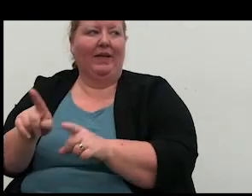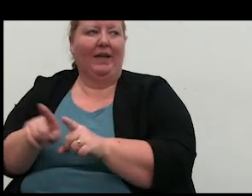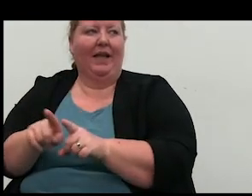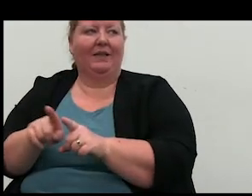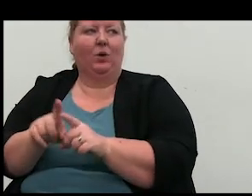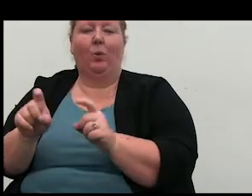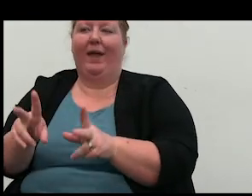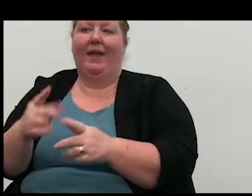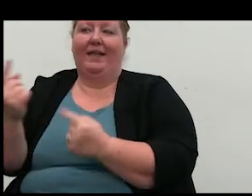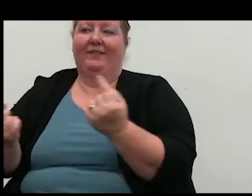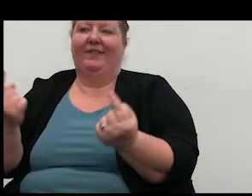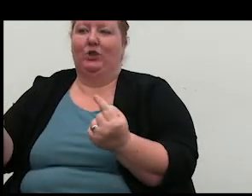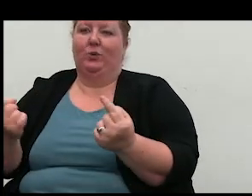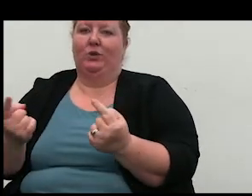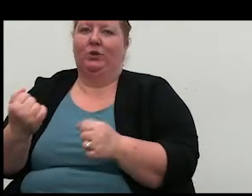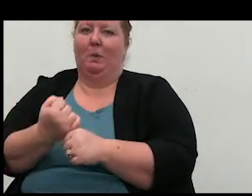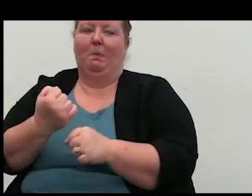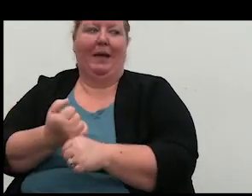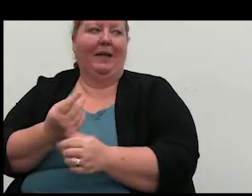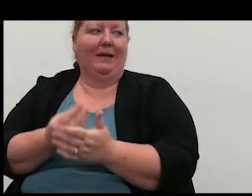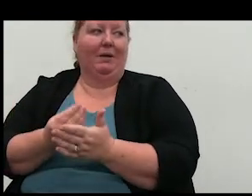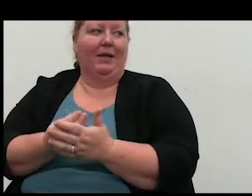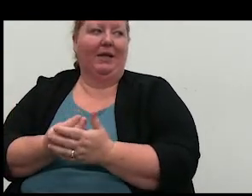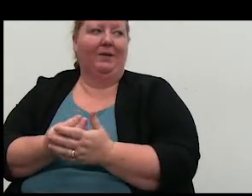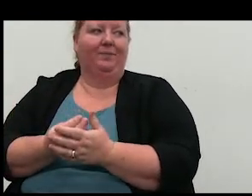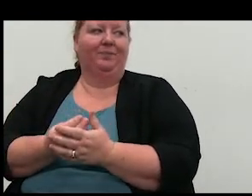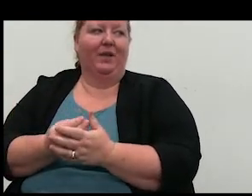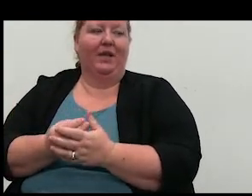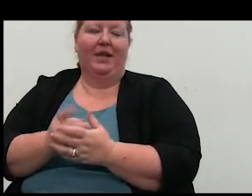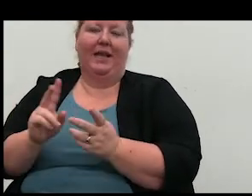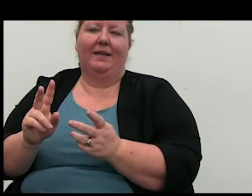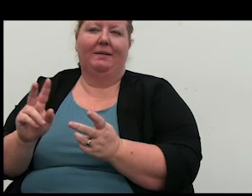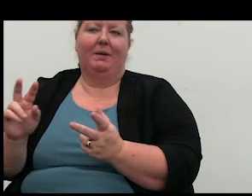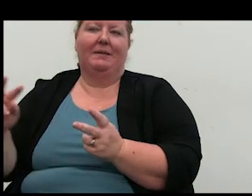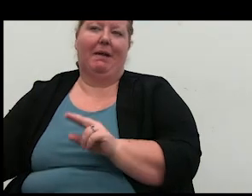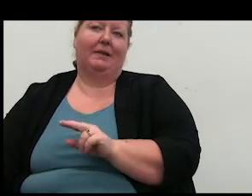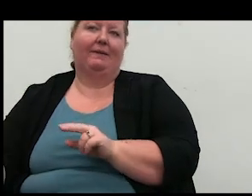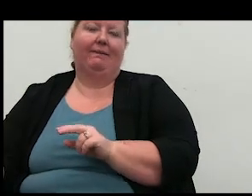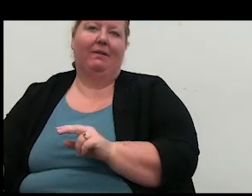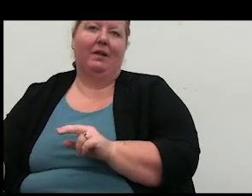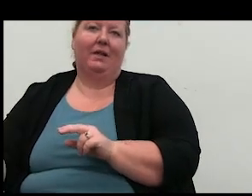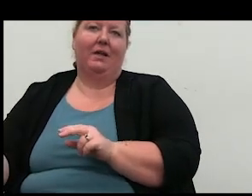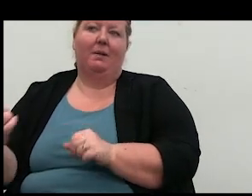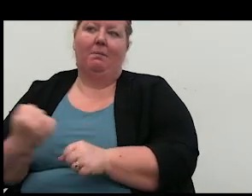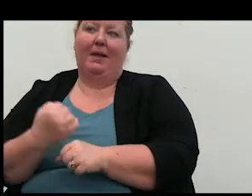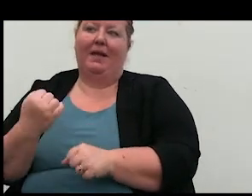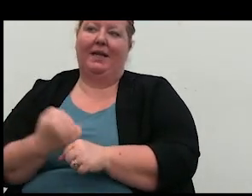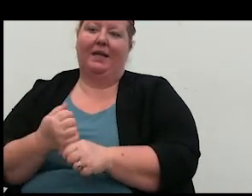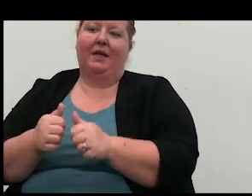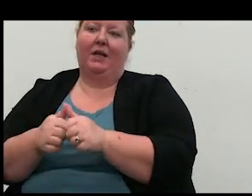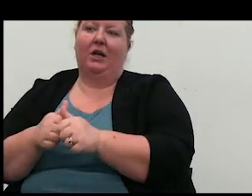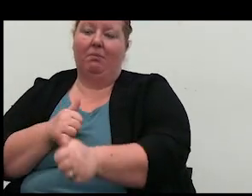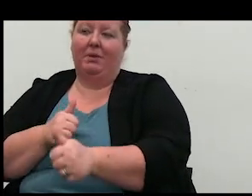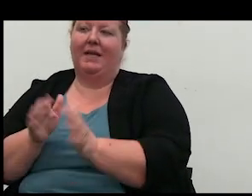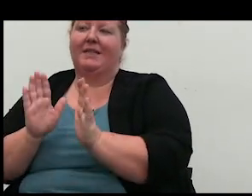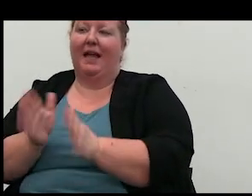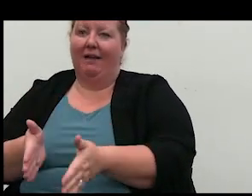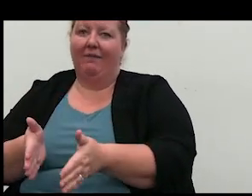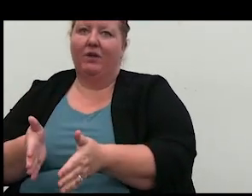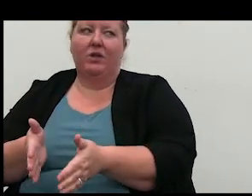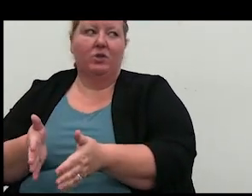for individuals to make money, you're looking at it from the perspective of you're making companies have to